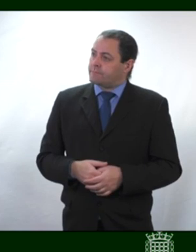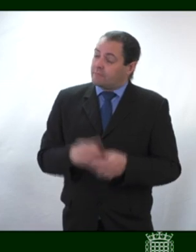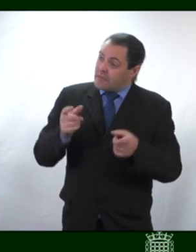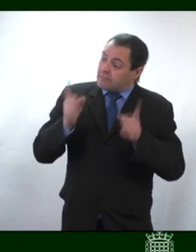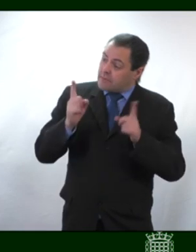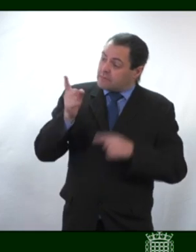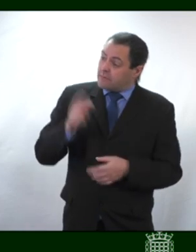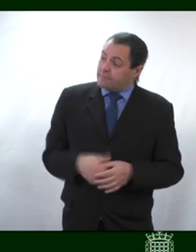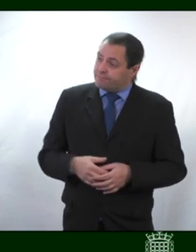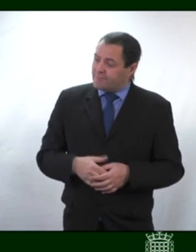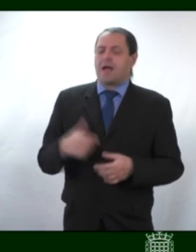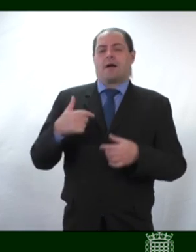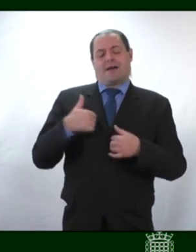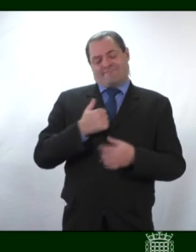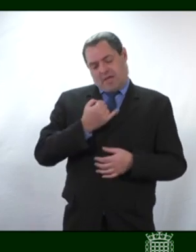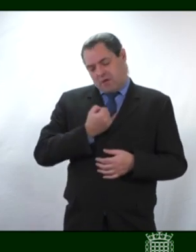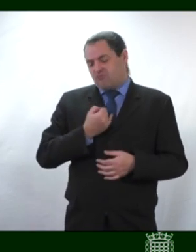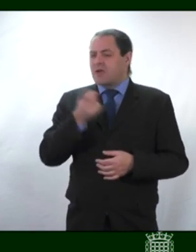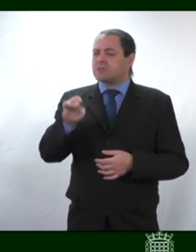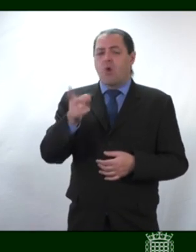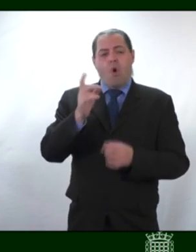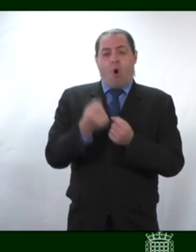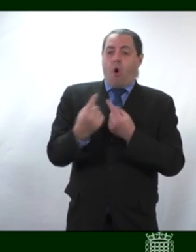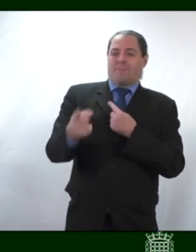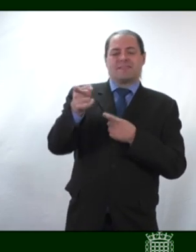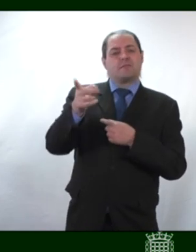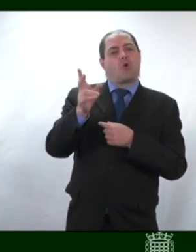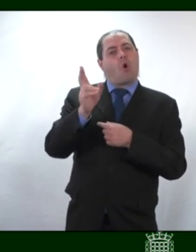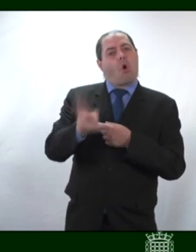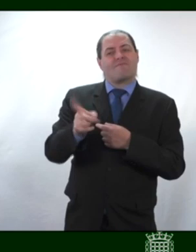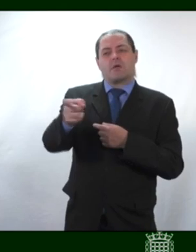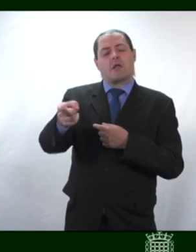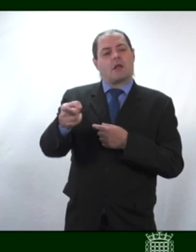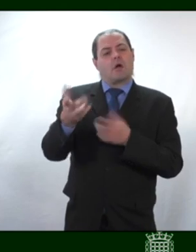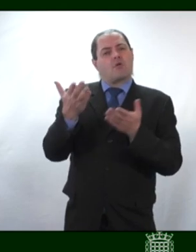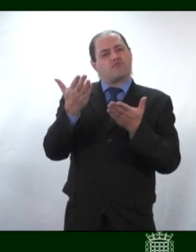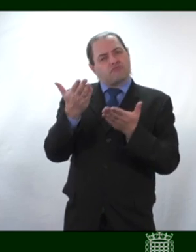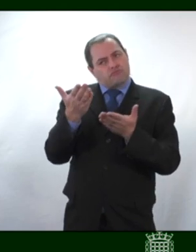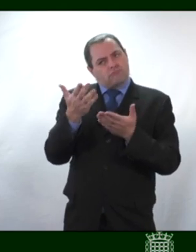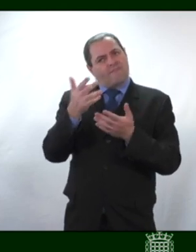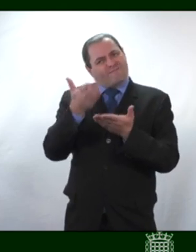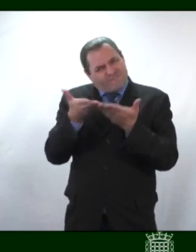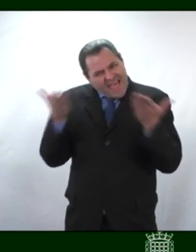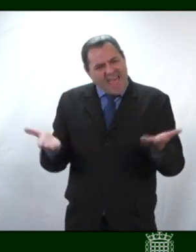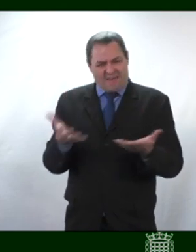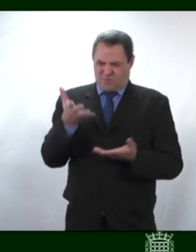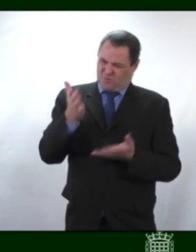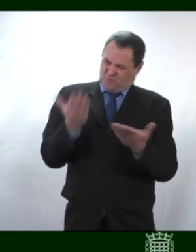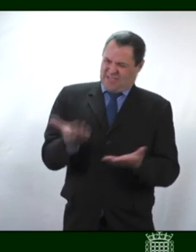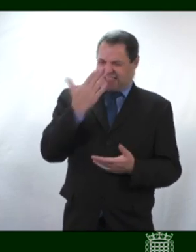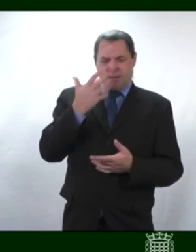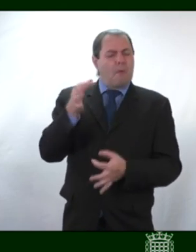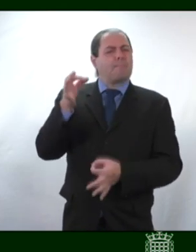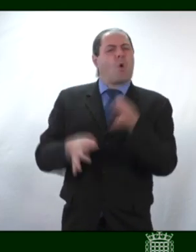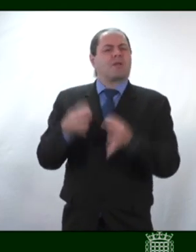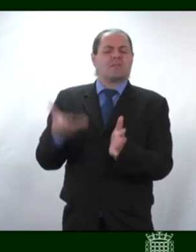honourable member, who so often is so reasonable, is choosing to play political games with political rhetoric tonight. As I said